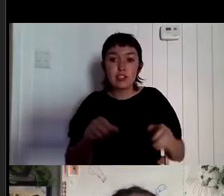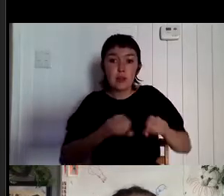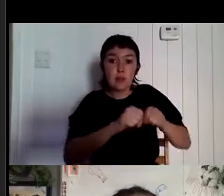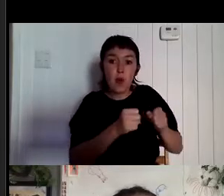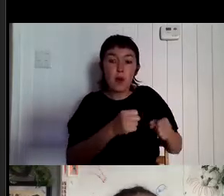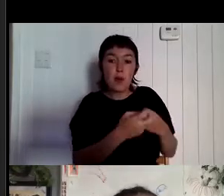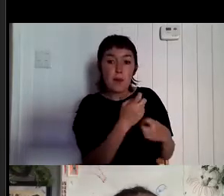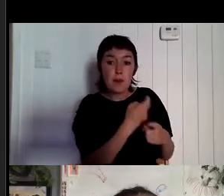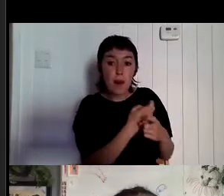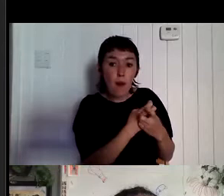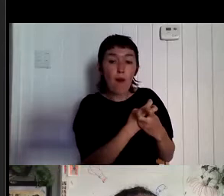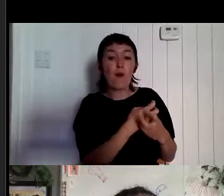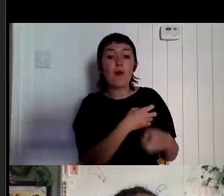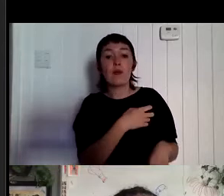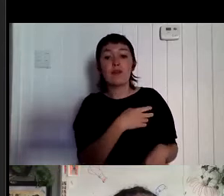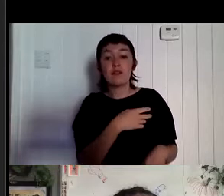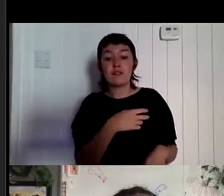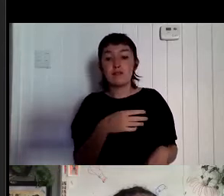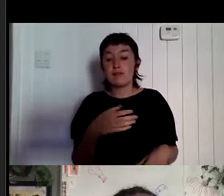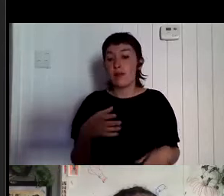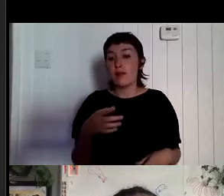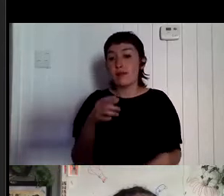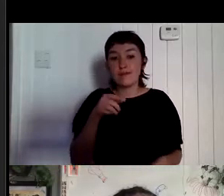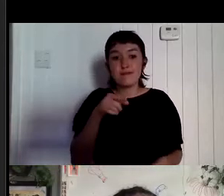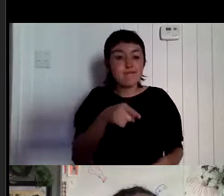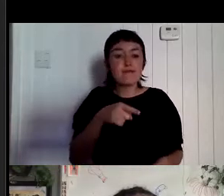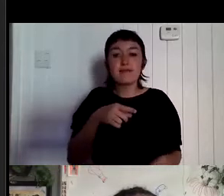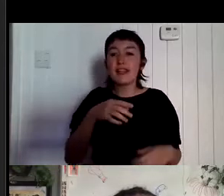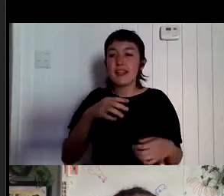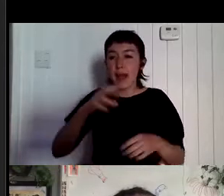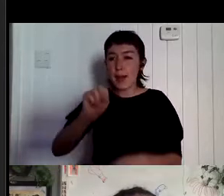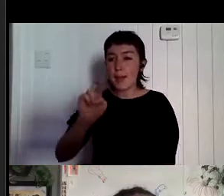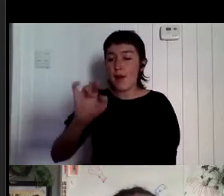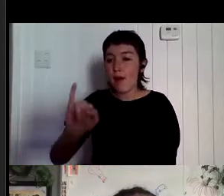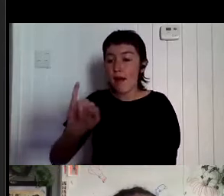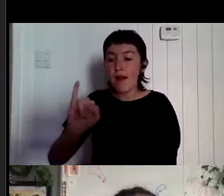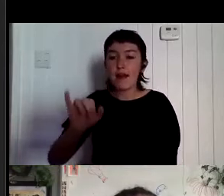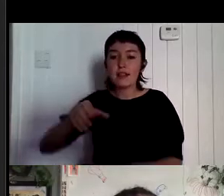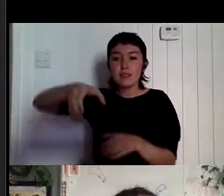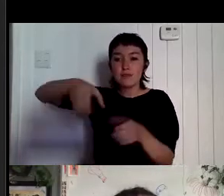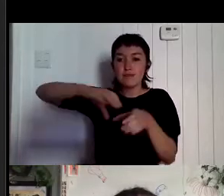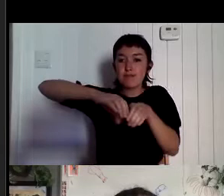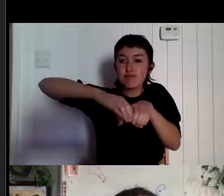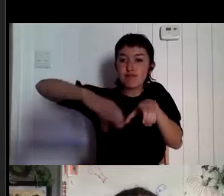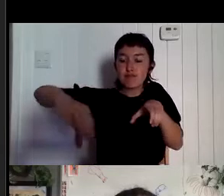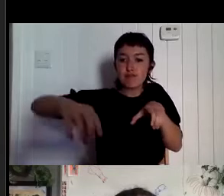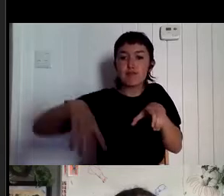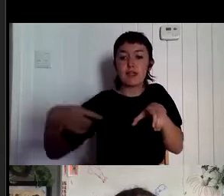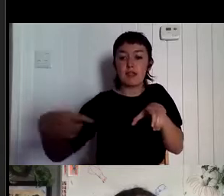an MRI in the past. It's a big tube, it's a big giant magnet that lets us take pictures inside of the